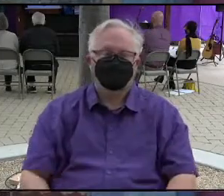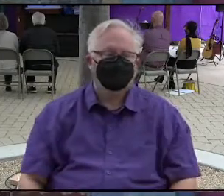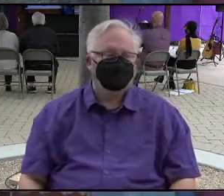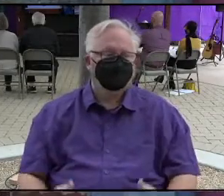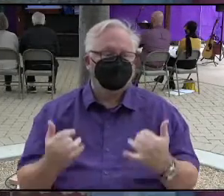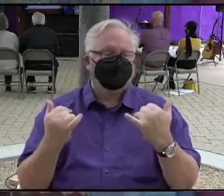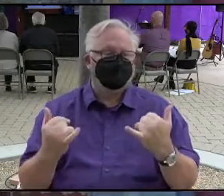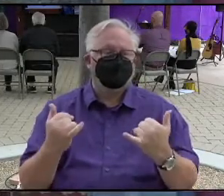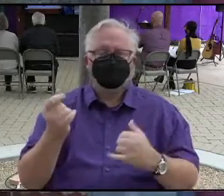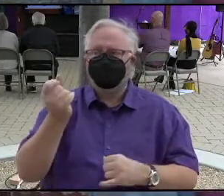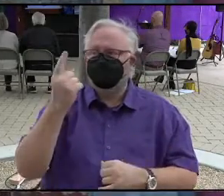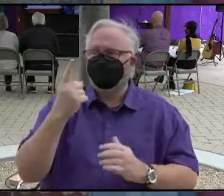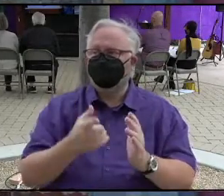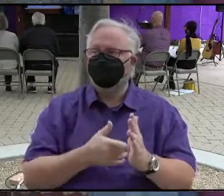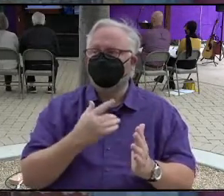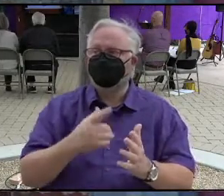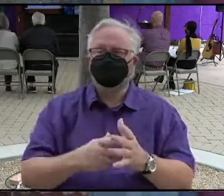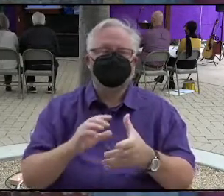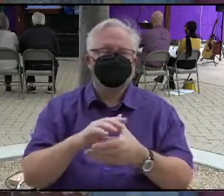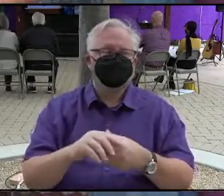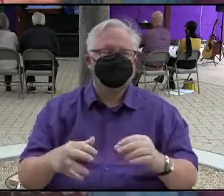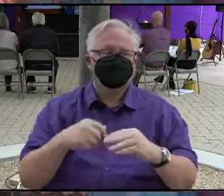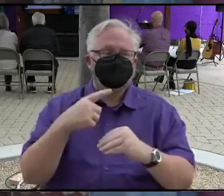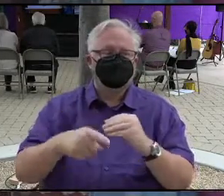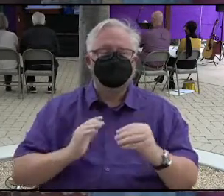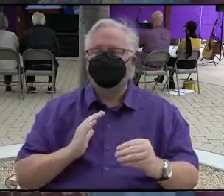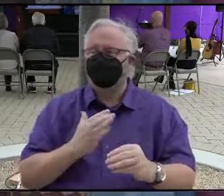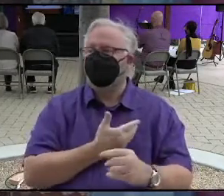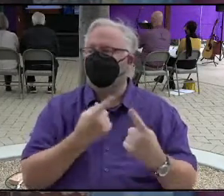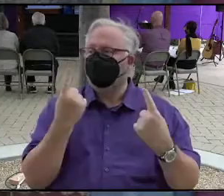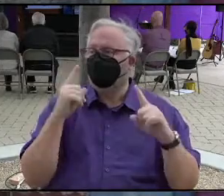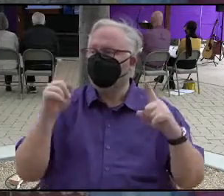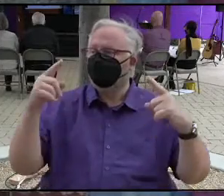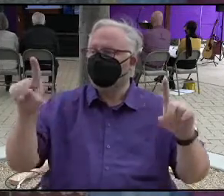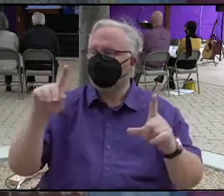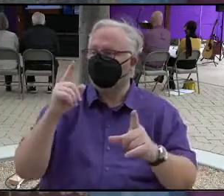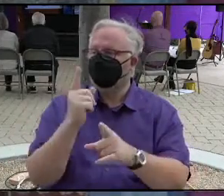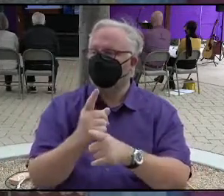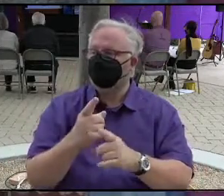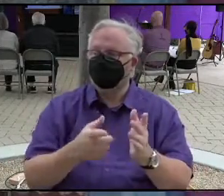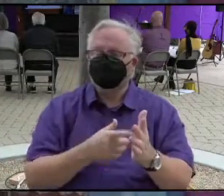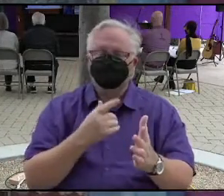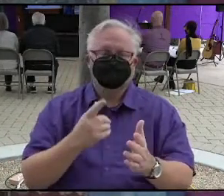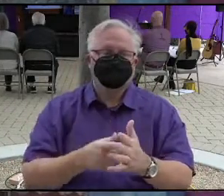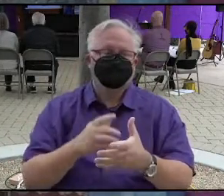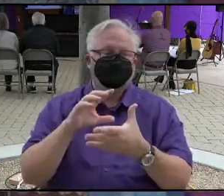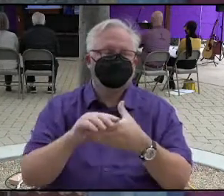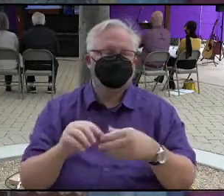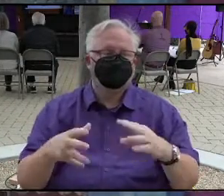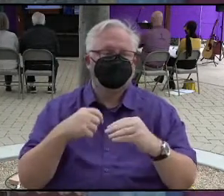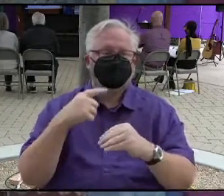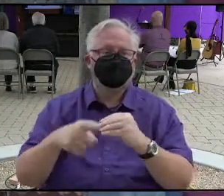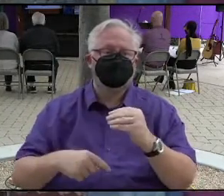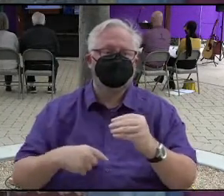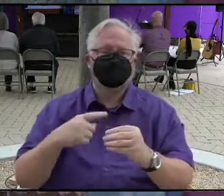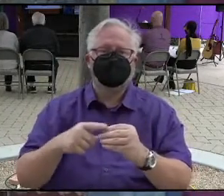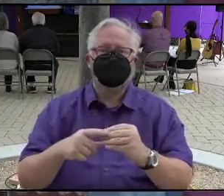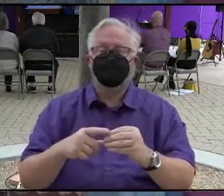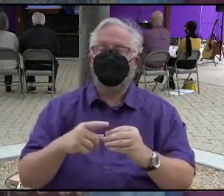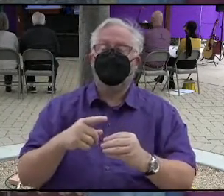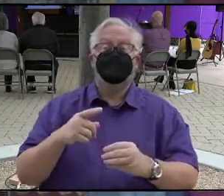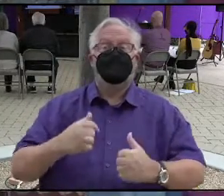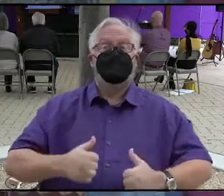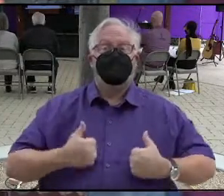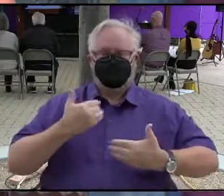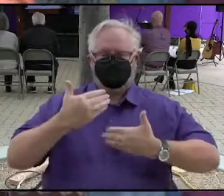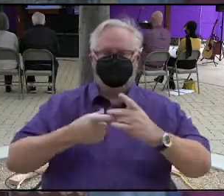Now, sometimes these stories are about our accomplishments, right? And sometimes they're stories of turning points in our